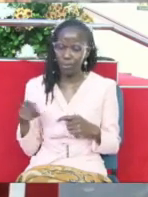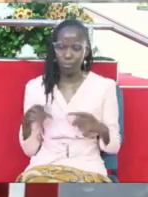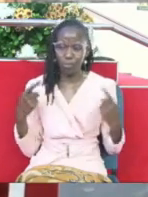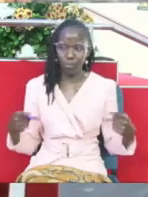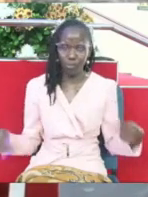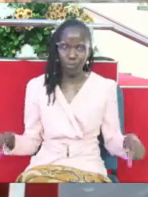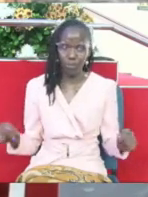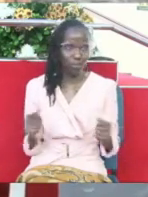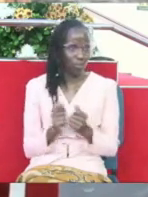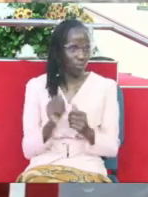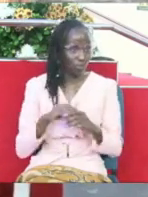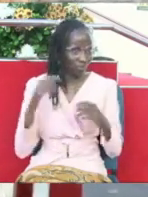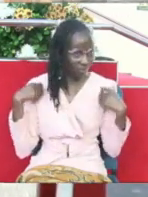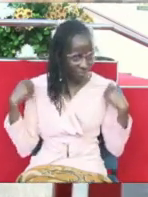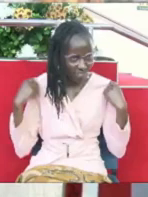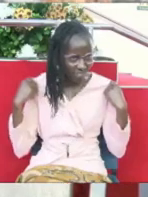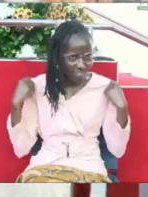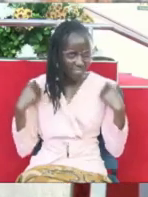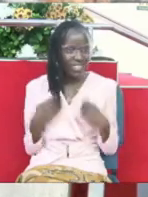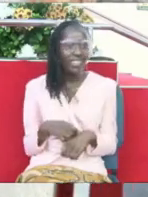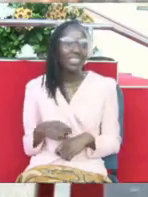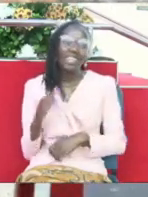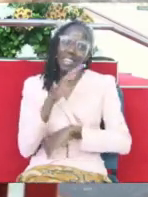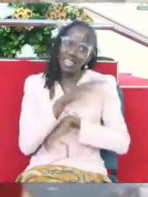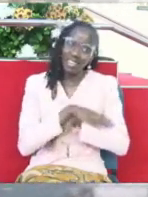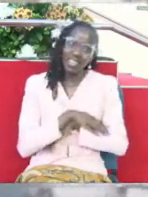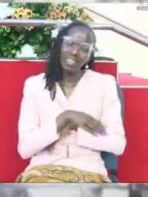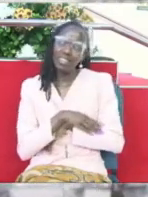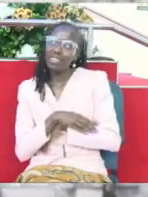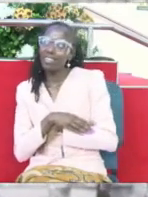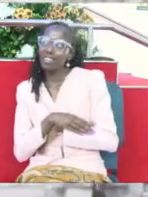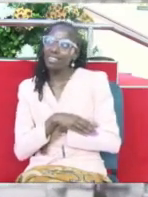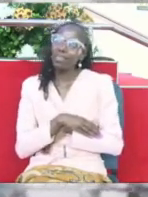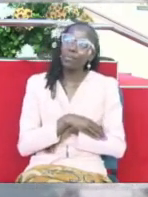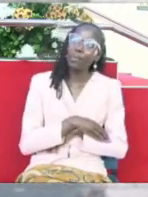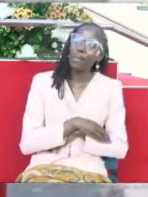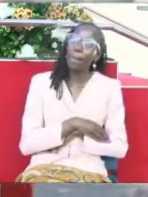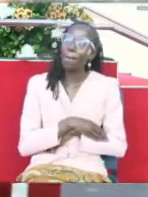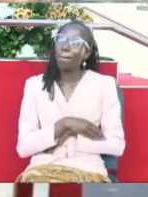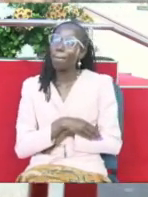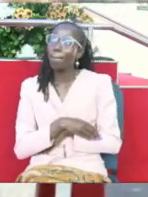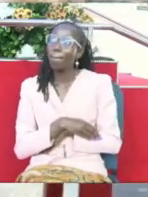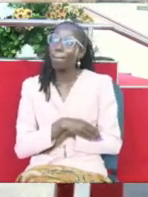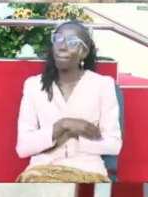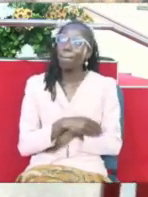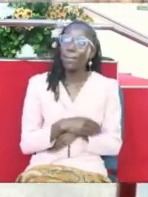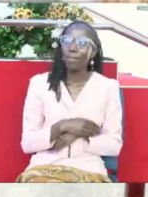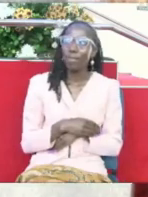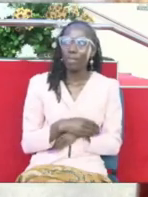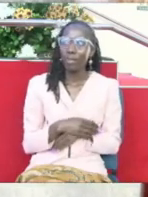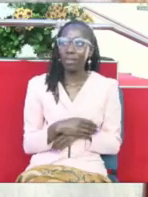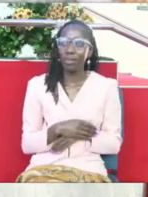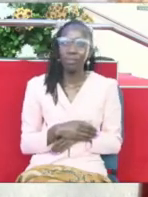kikitu wanagwara hiyo mabati just to cause trouble, you know? Kusababisha shida. So this man was asleep with